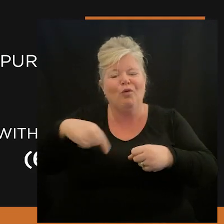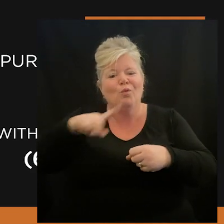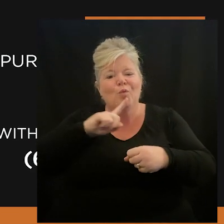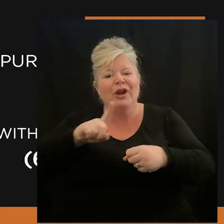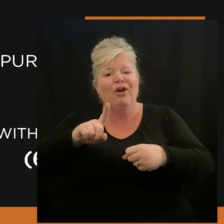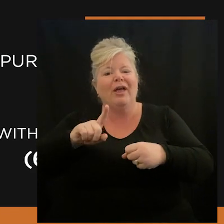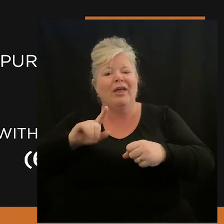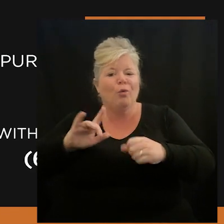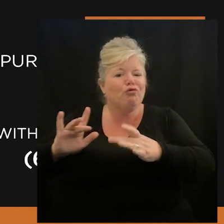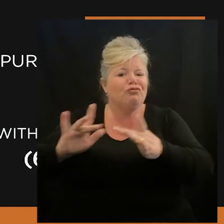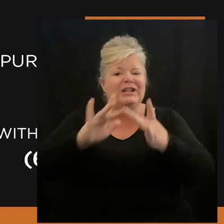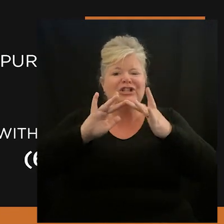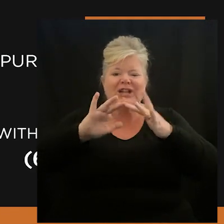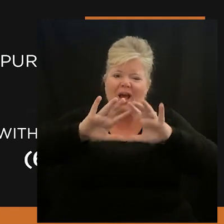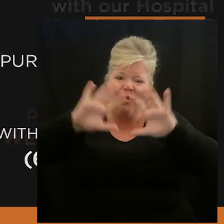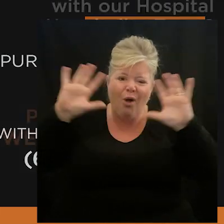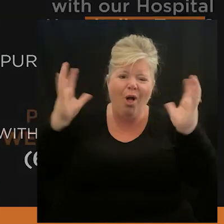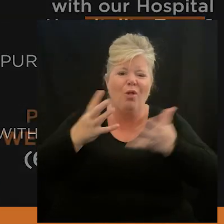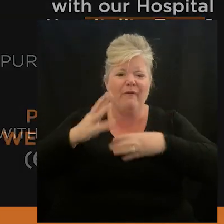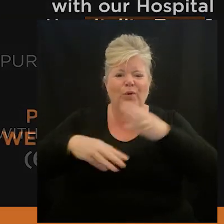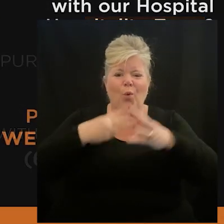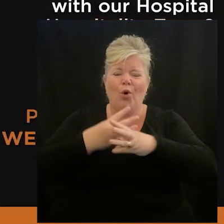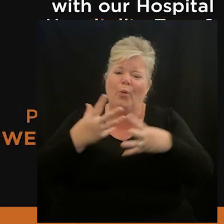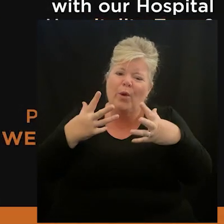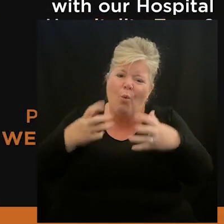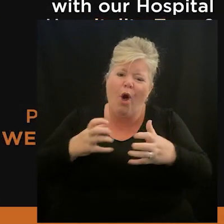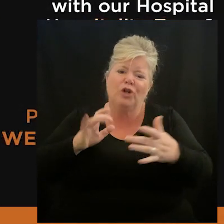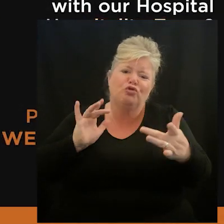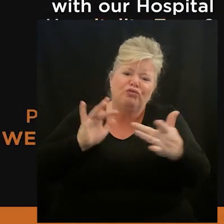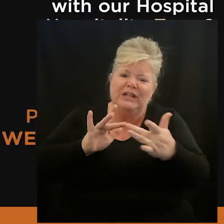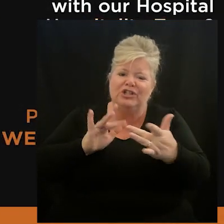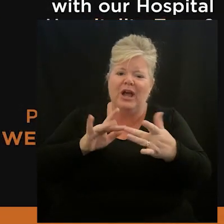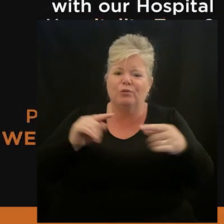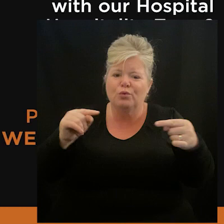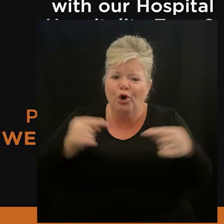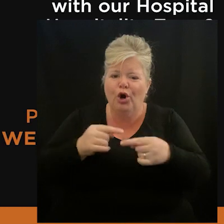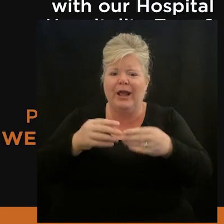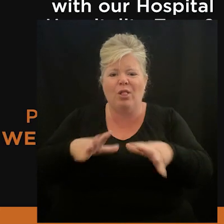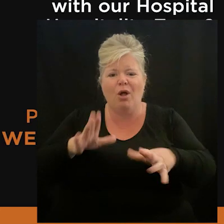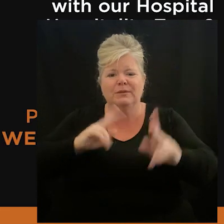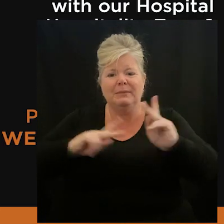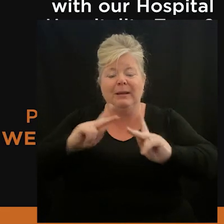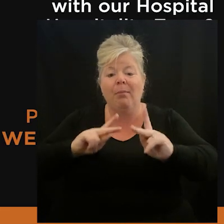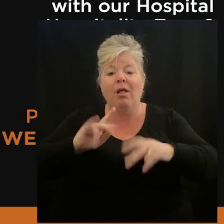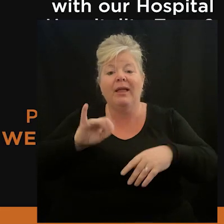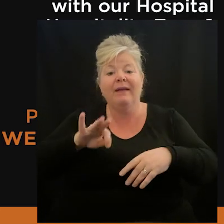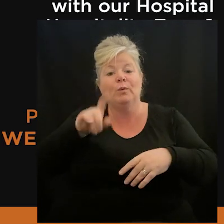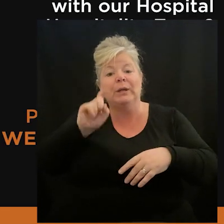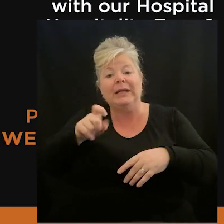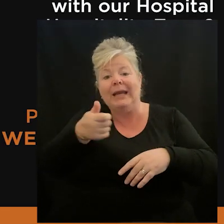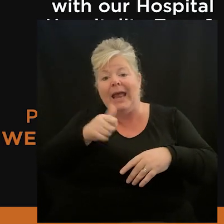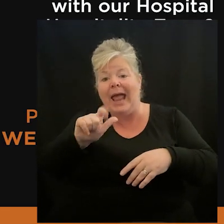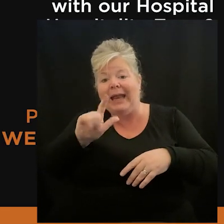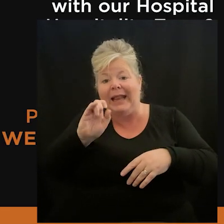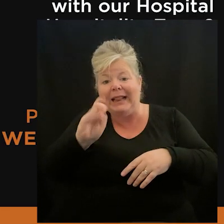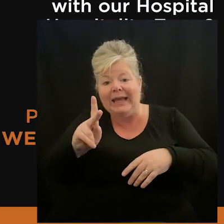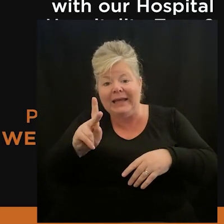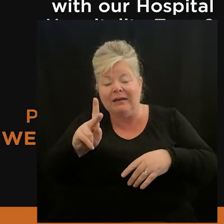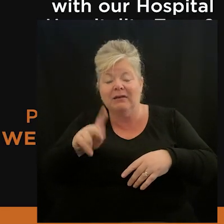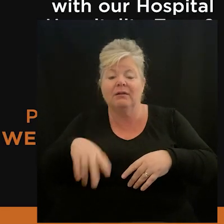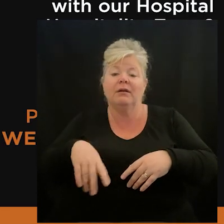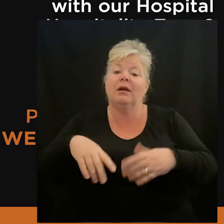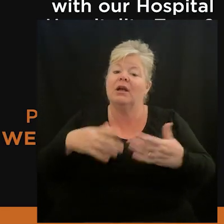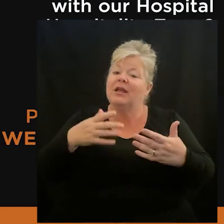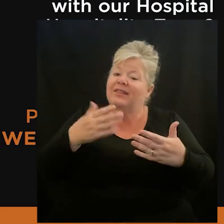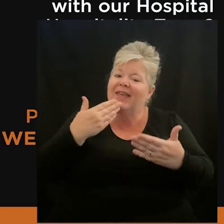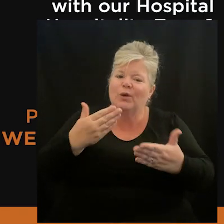across the nation and the world to reach hurting and lost people. Also, if you're looking for any of the links that we mentioned during the service, you're joining us for the